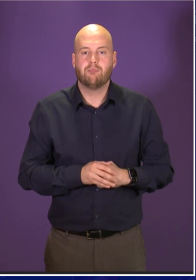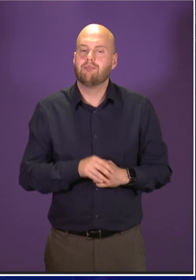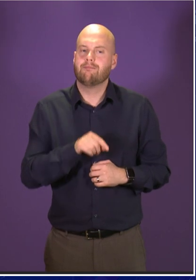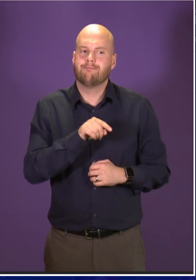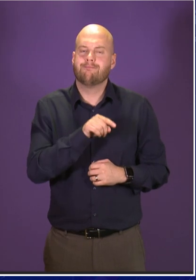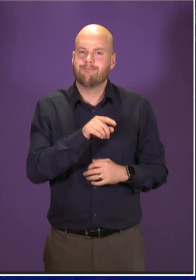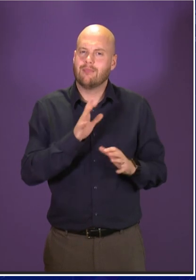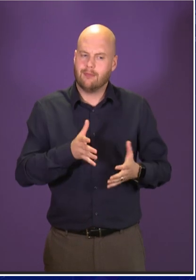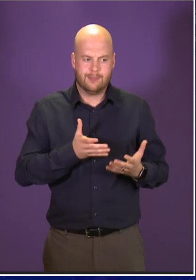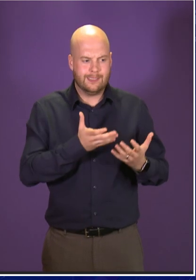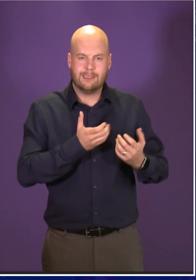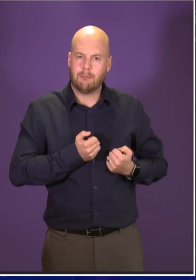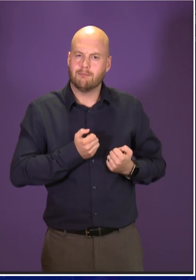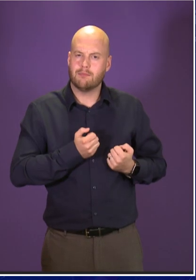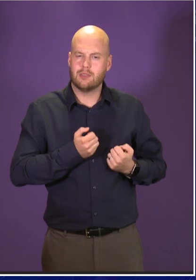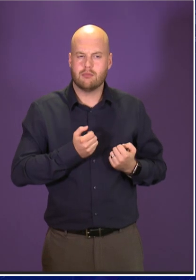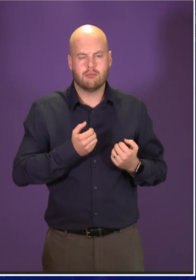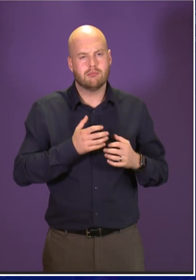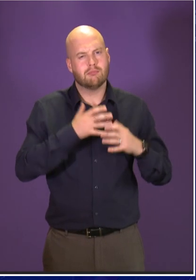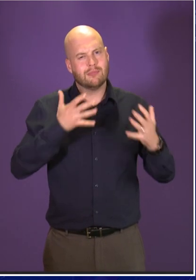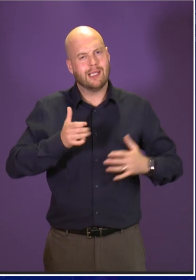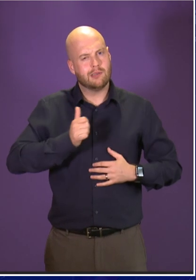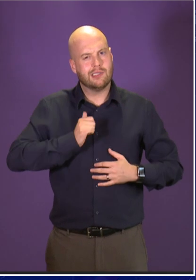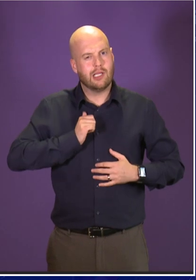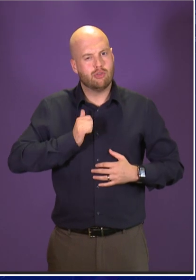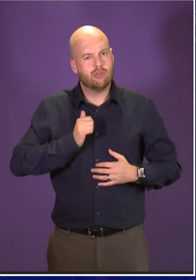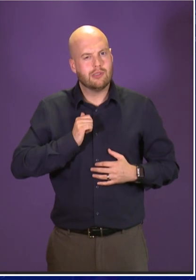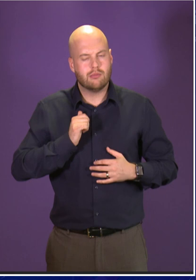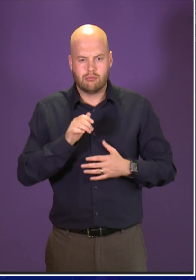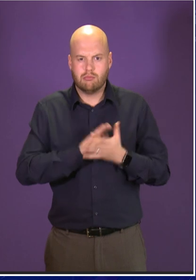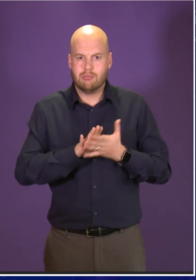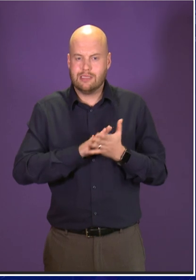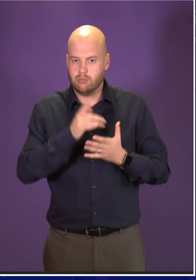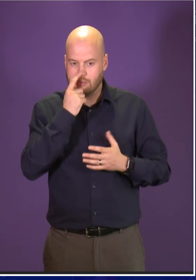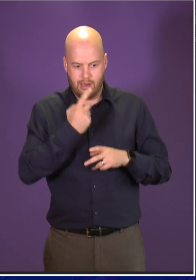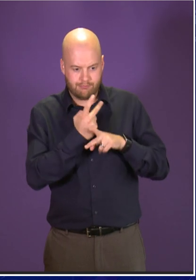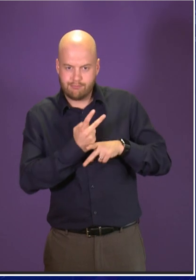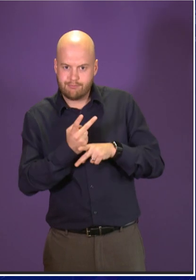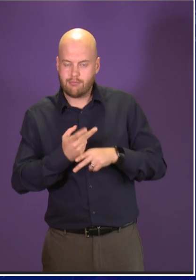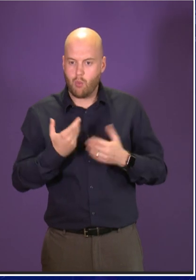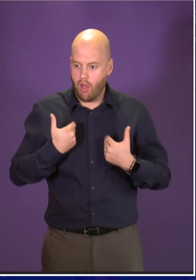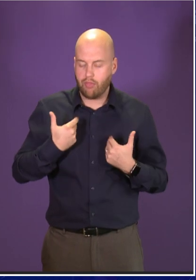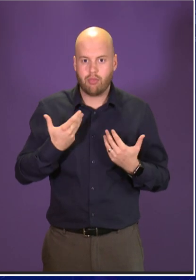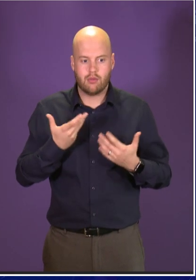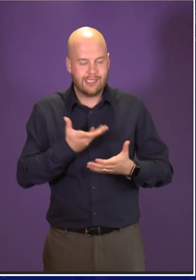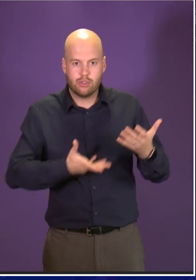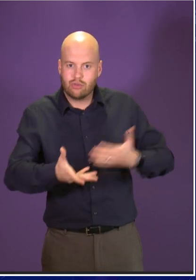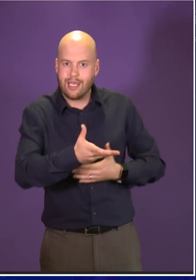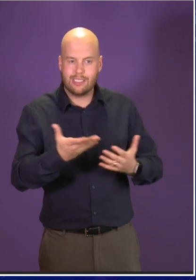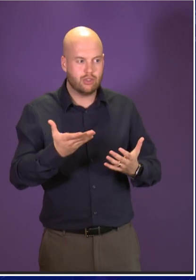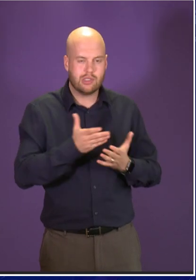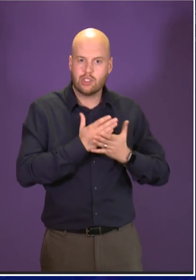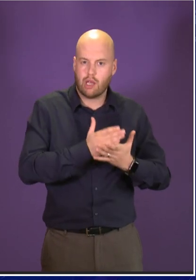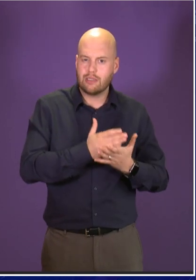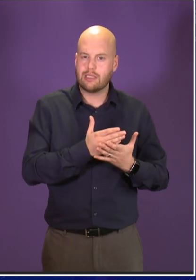the creation of immense expectation regarding the ability to foster wealth, exchange, and sharing, the ability